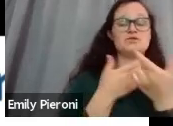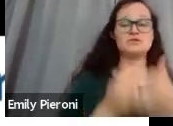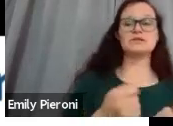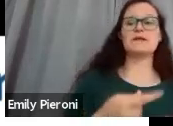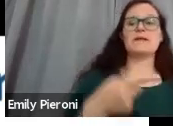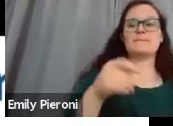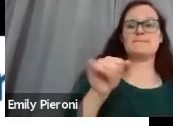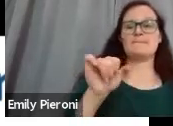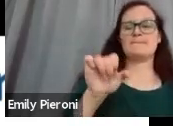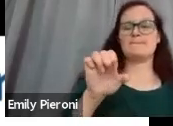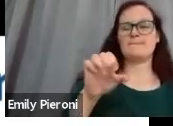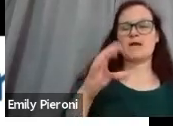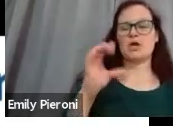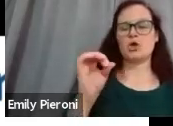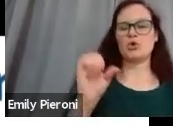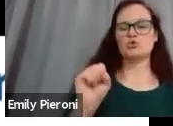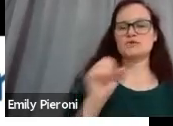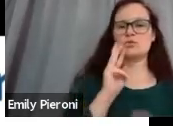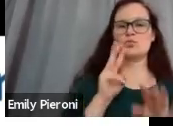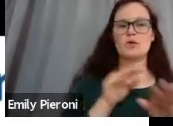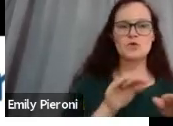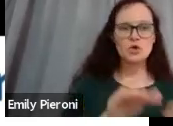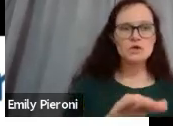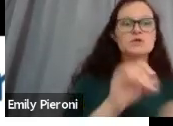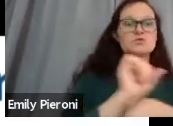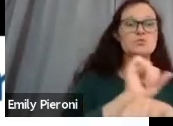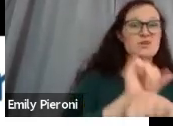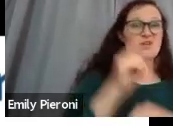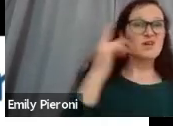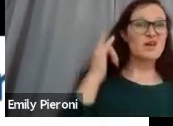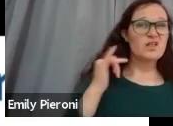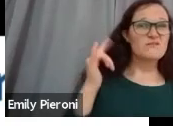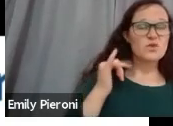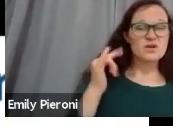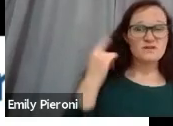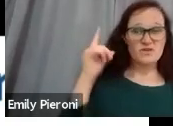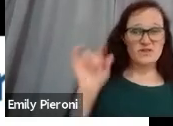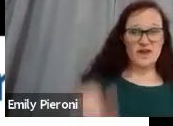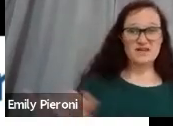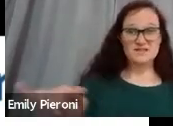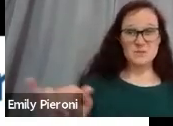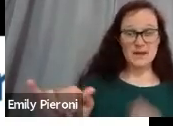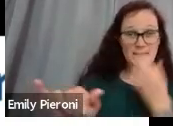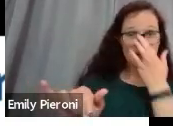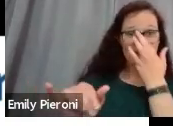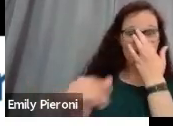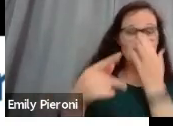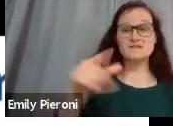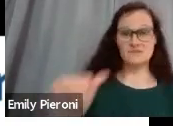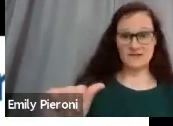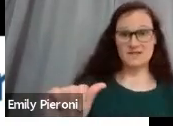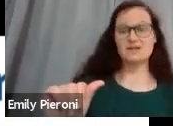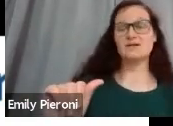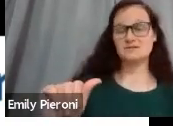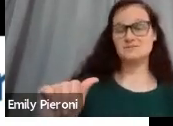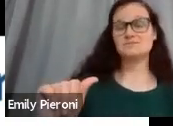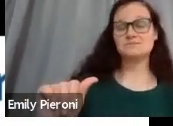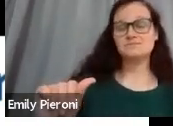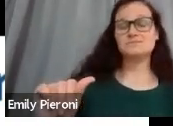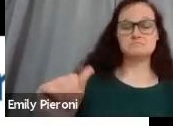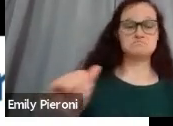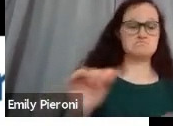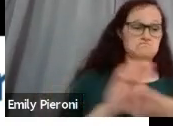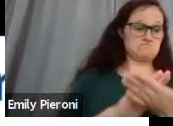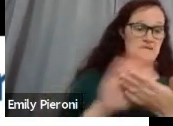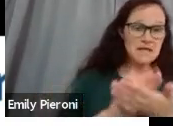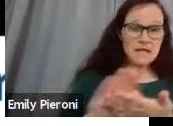and there's work being done in California and in Pennsylvania right now with treatment of produced